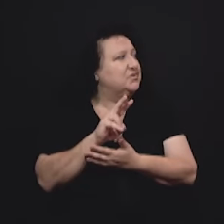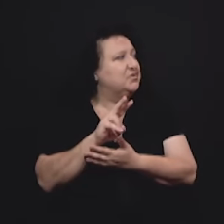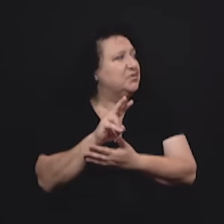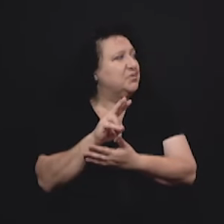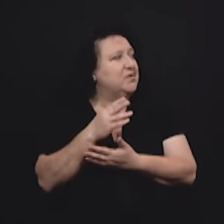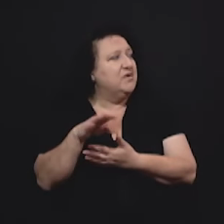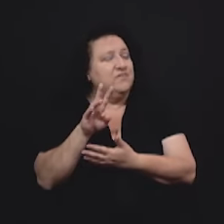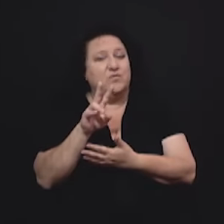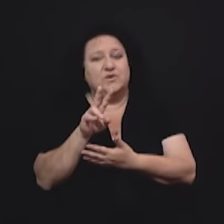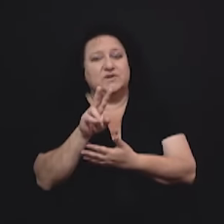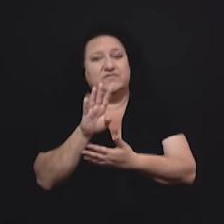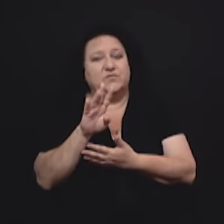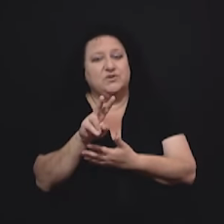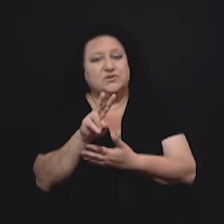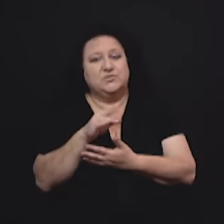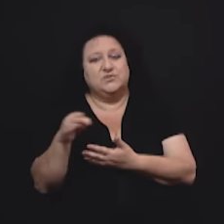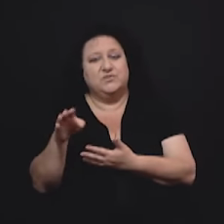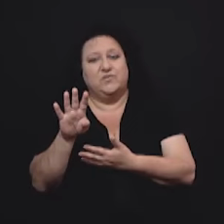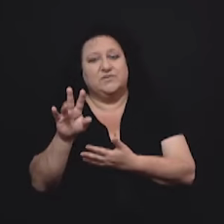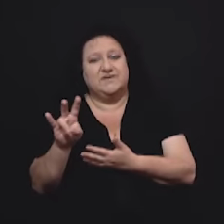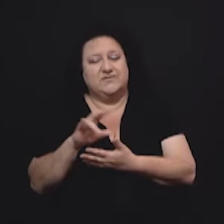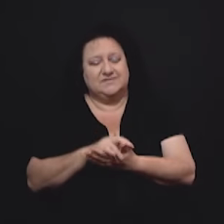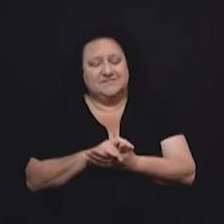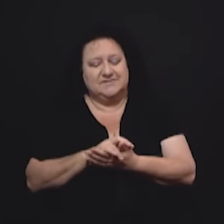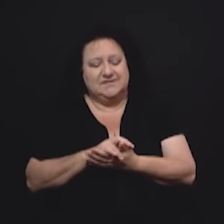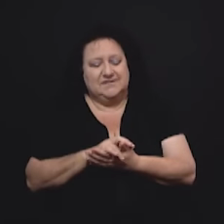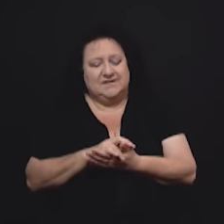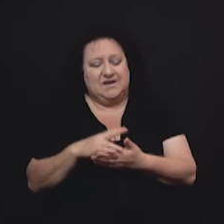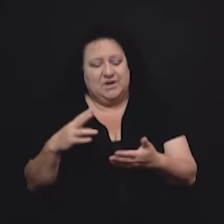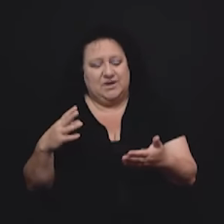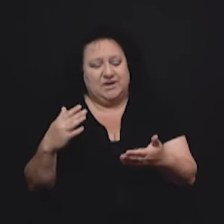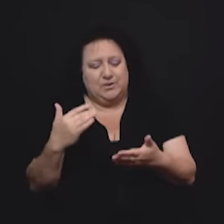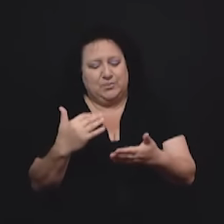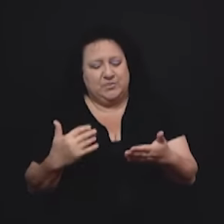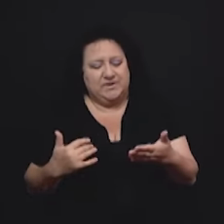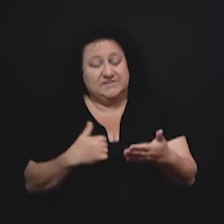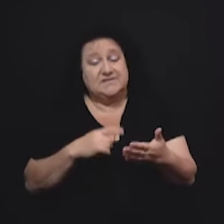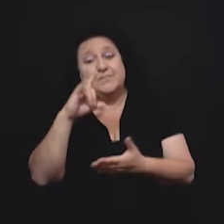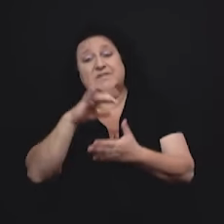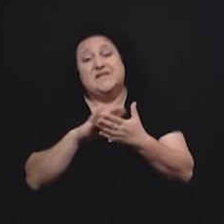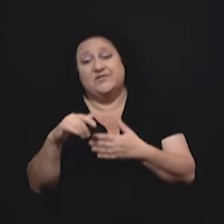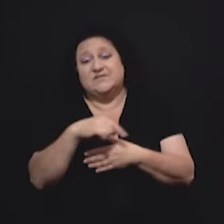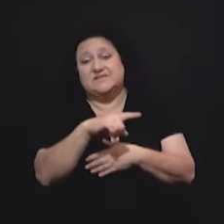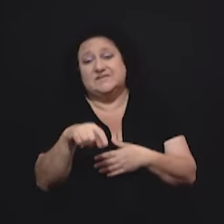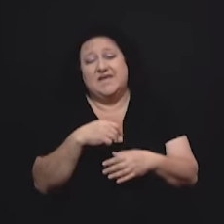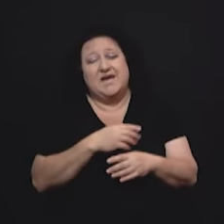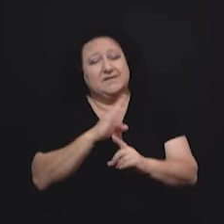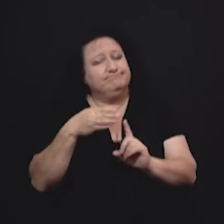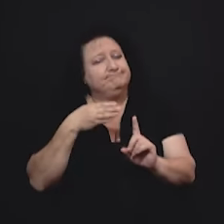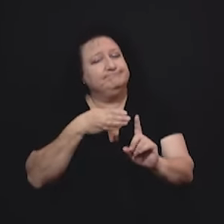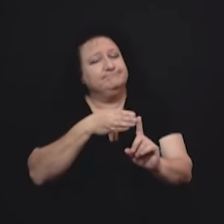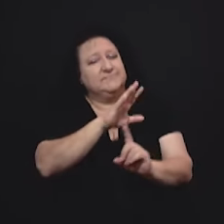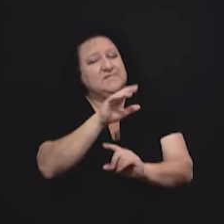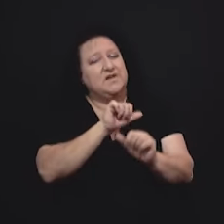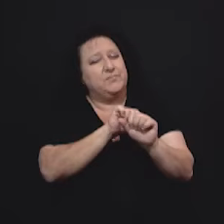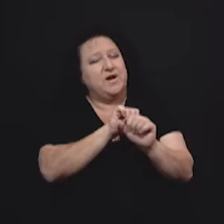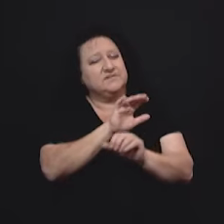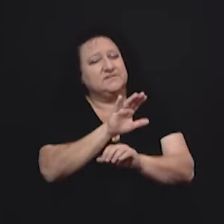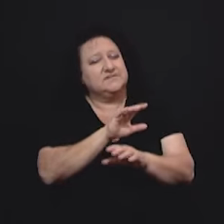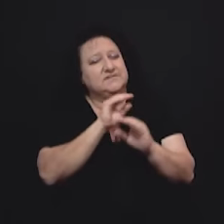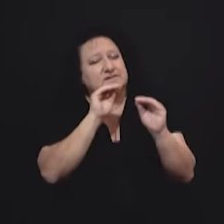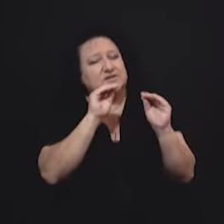verse. And it reads, "The believers devoted themselves to the apostles' teachings, to the community